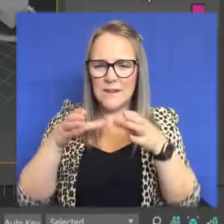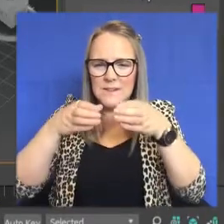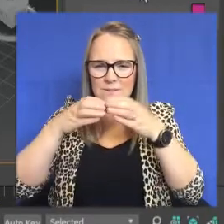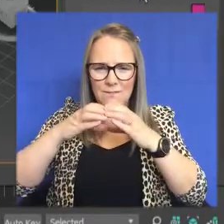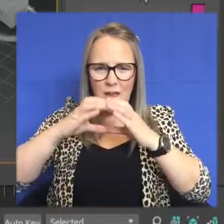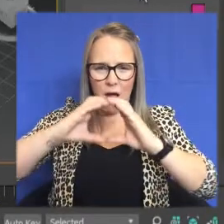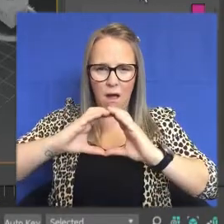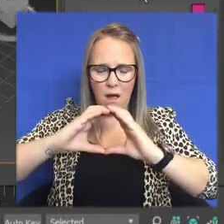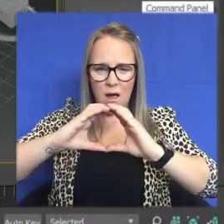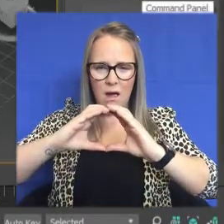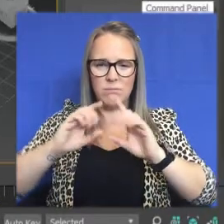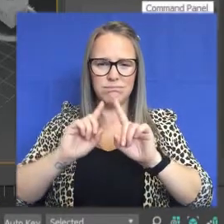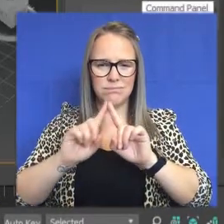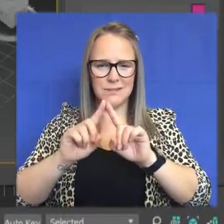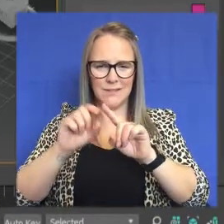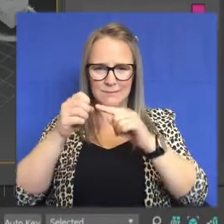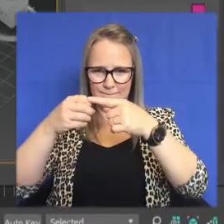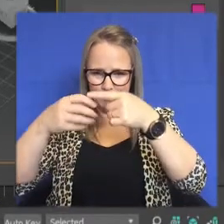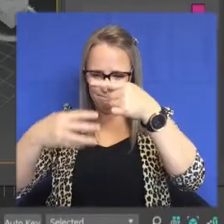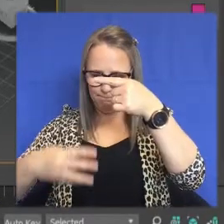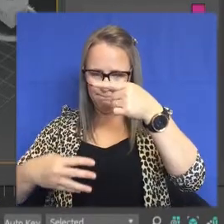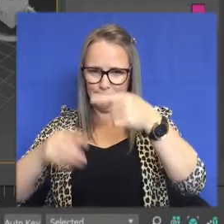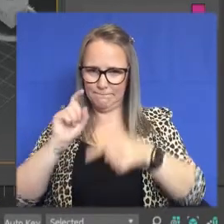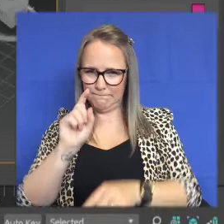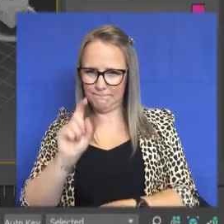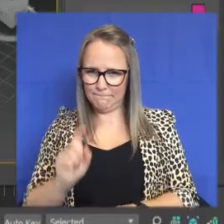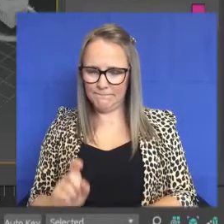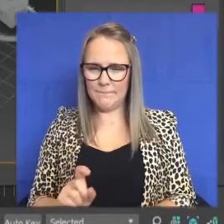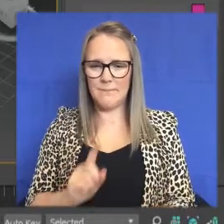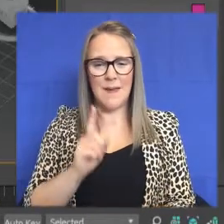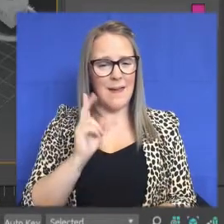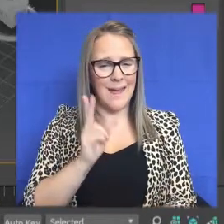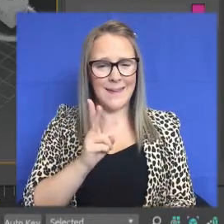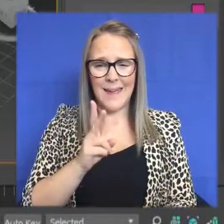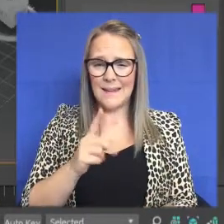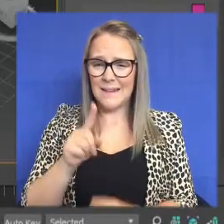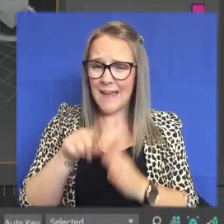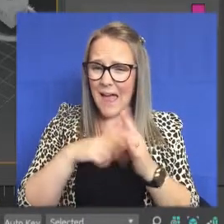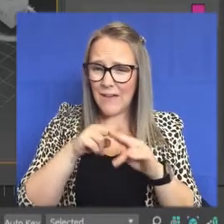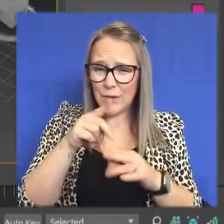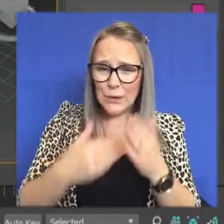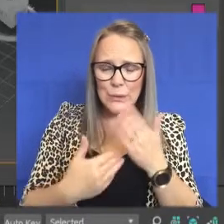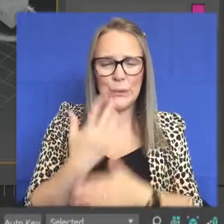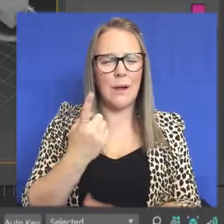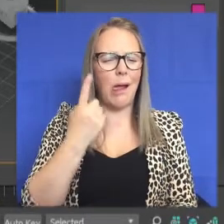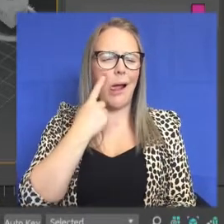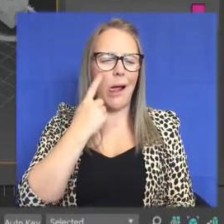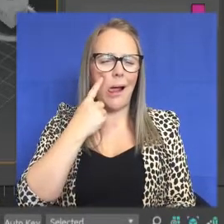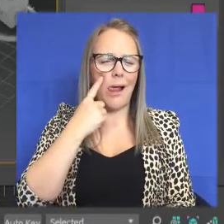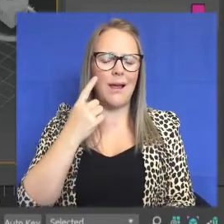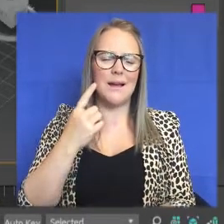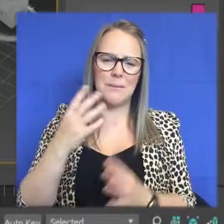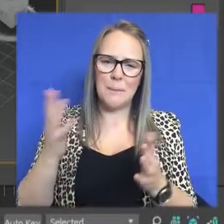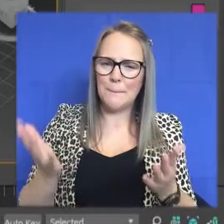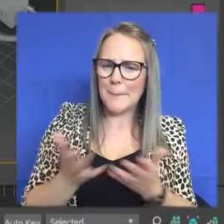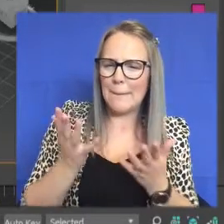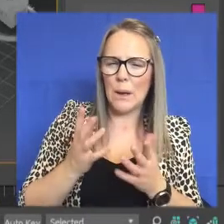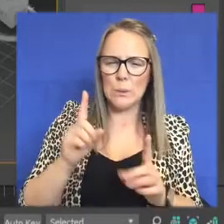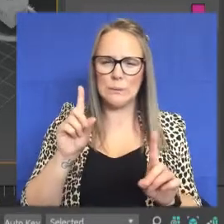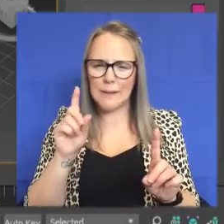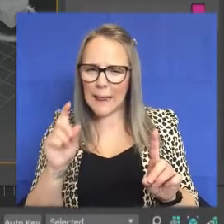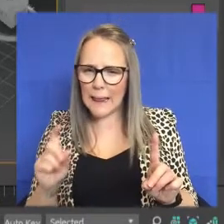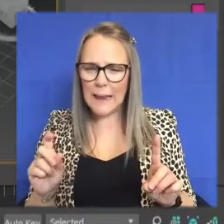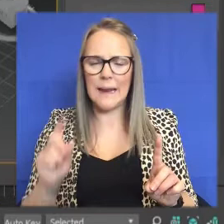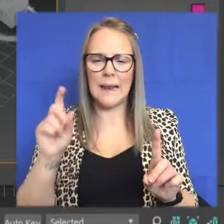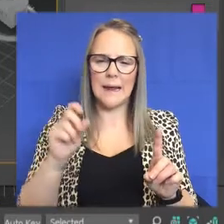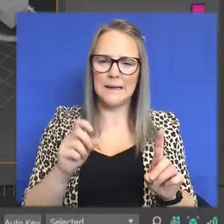options here. As I said, I'd recommend that if you're new to 3D Studio Max, it's just getting used to the layout and how to create and